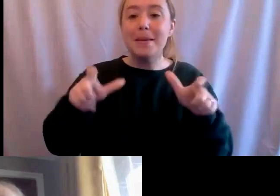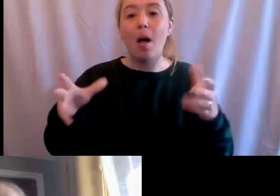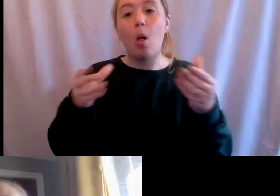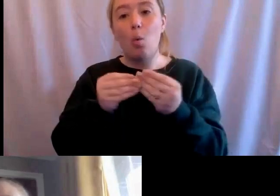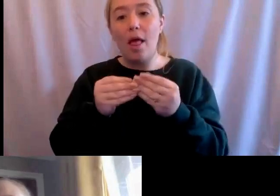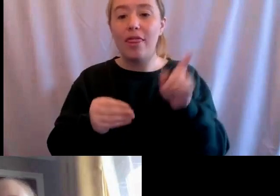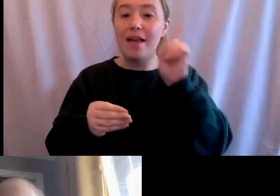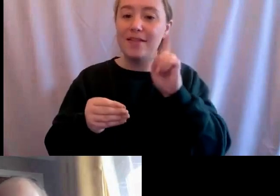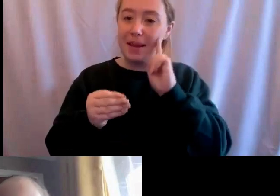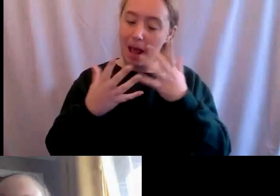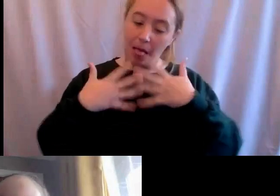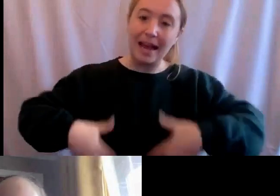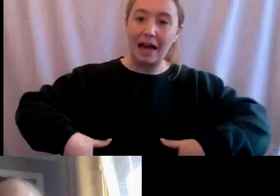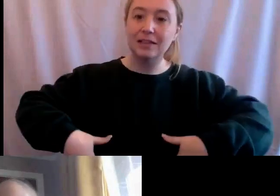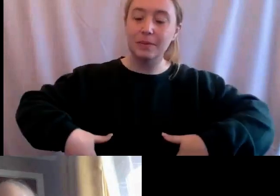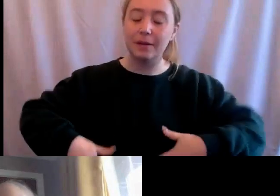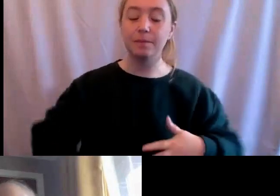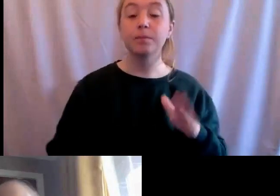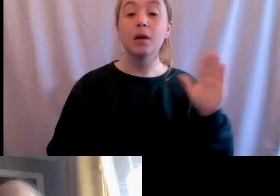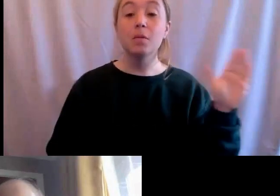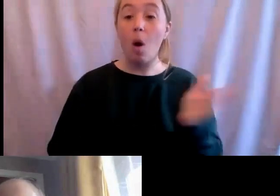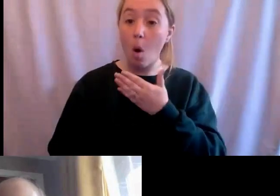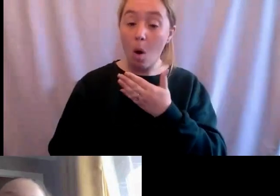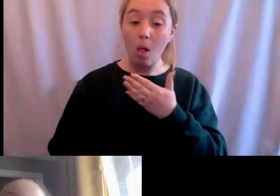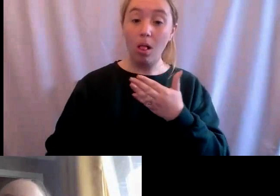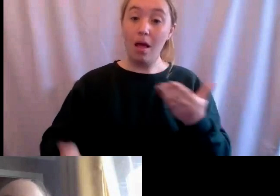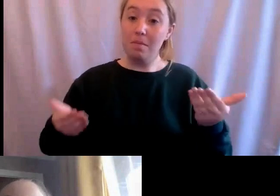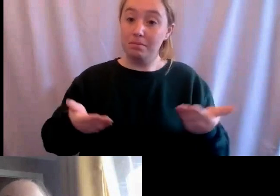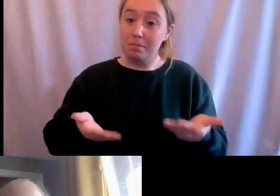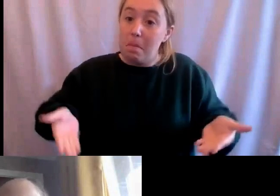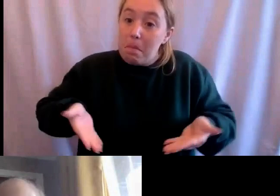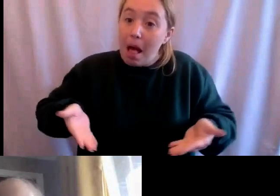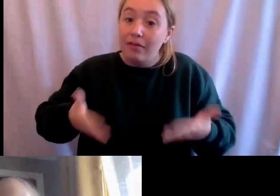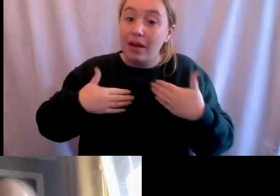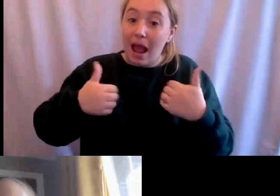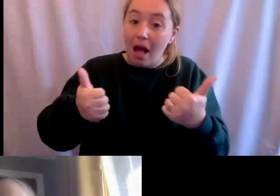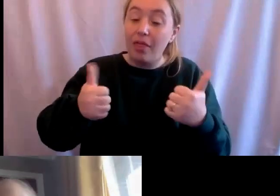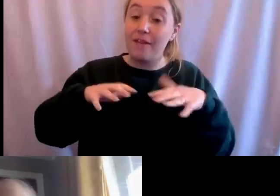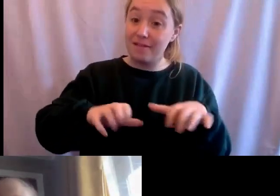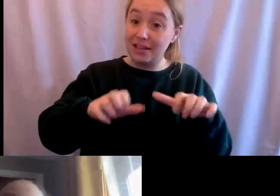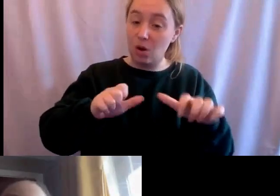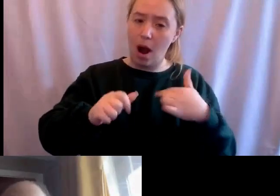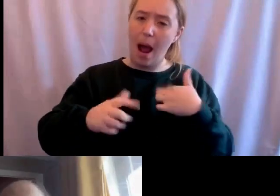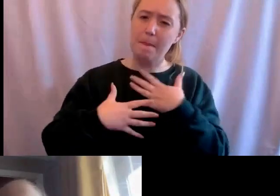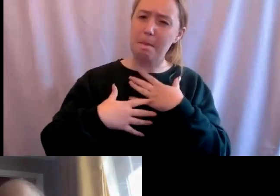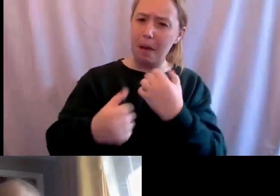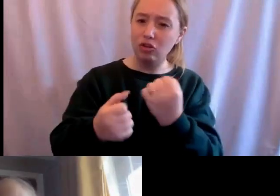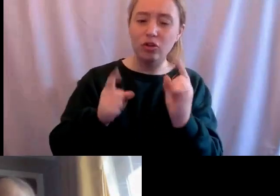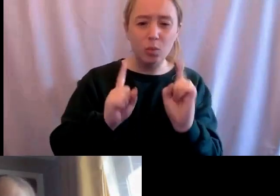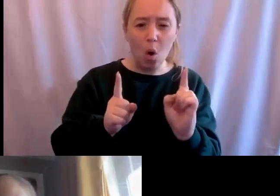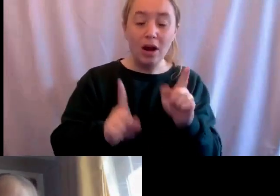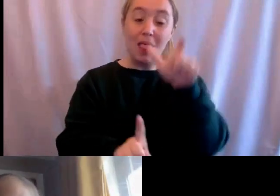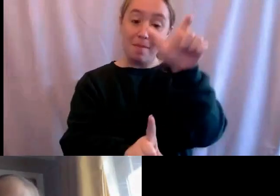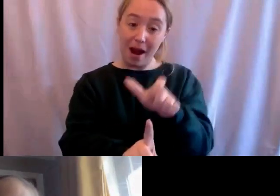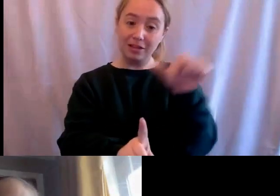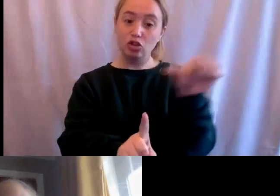world. And like all pelvic health physios, I'm extremely passionate about putting my patient at the centre of their treatment